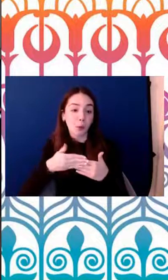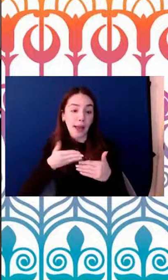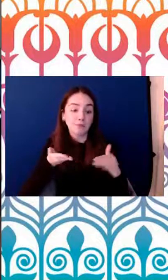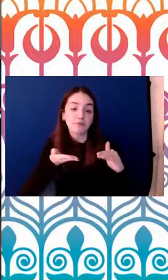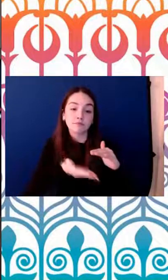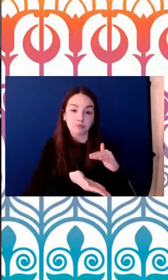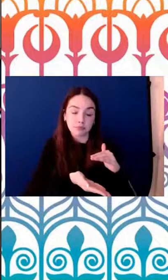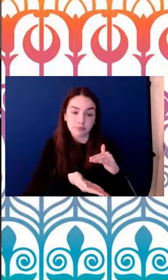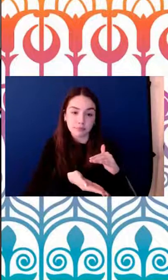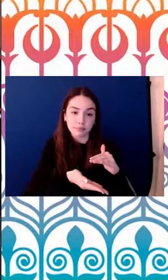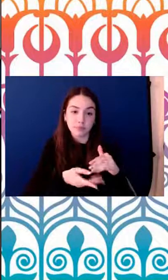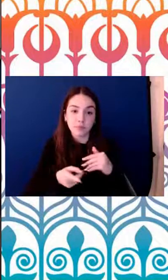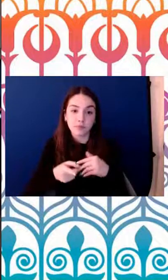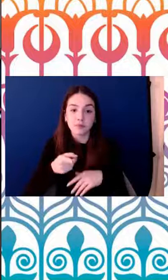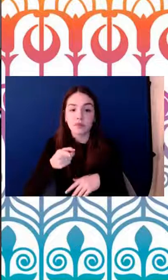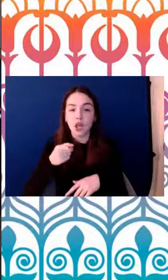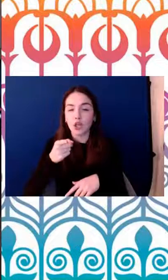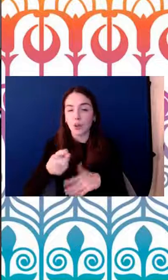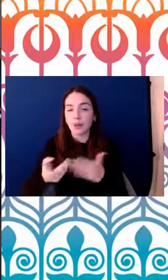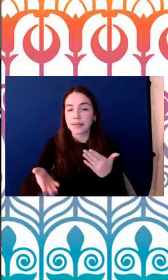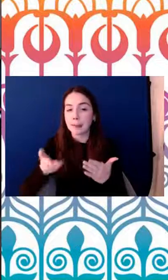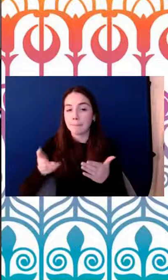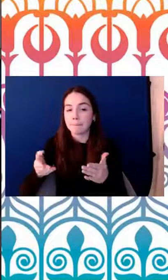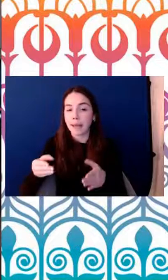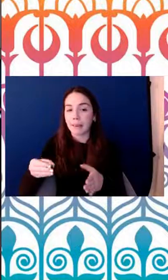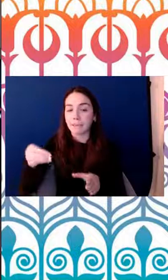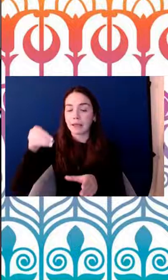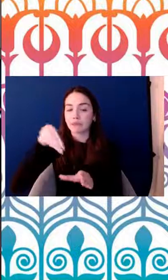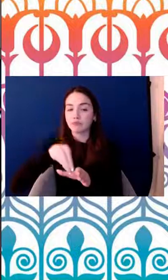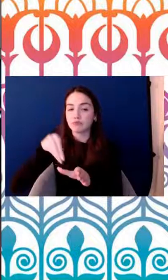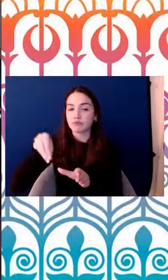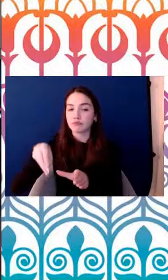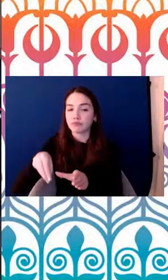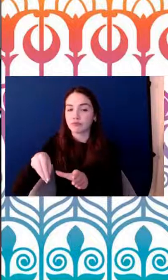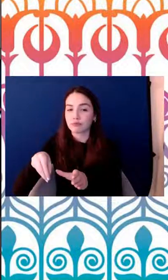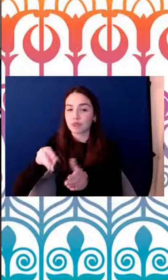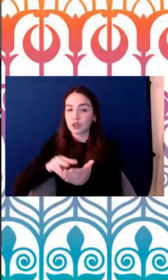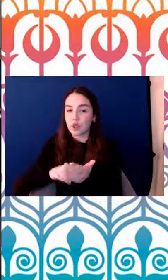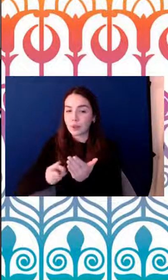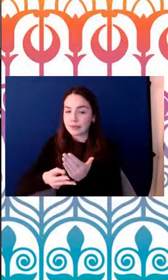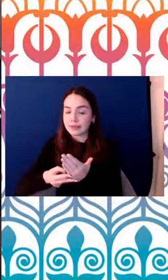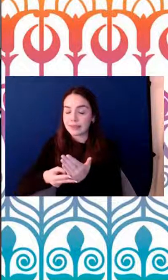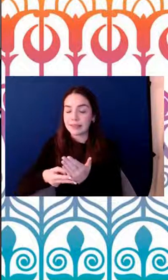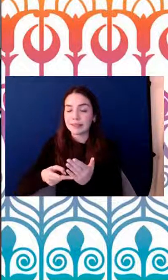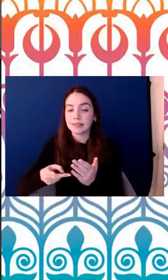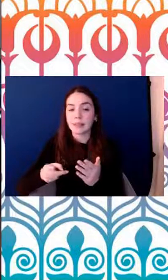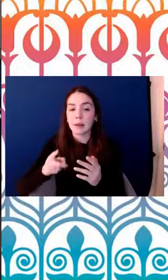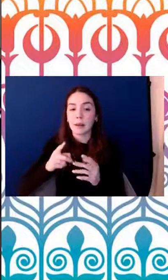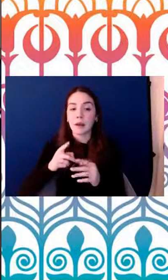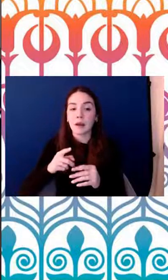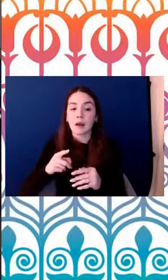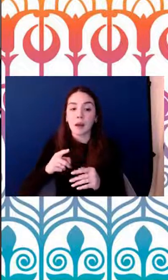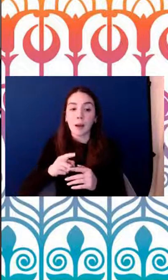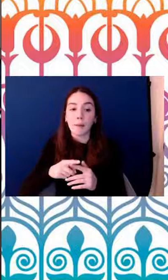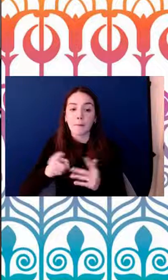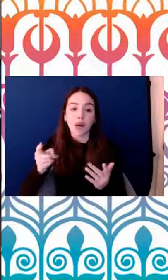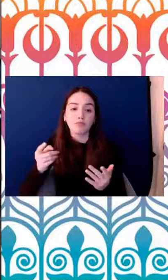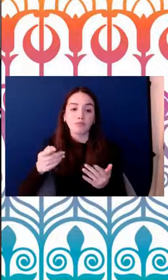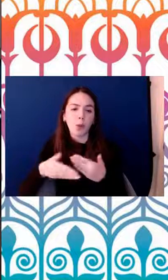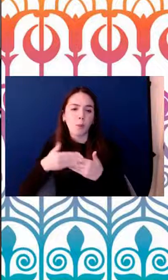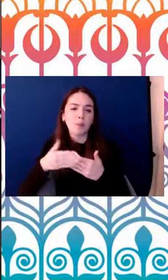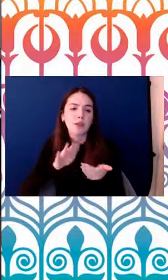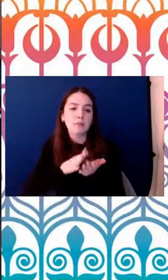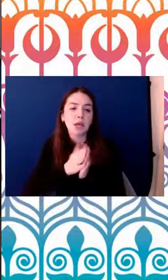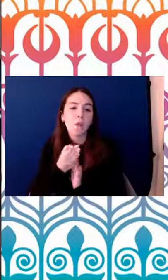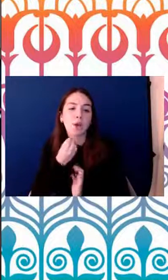Yours might be in the toaster toasting, but either way, we are warming up our bread just to make it a